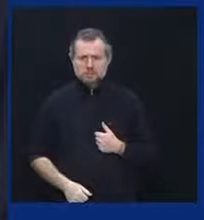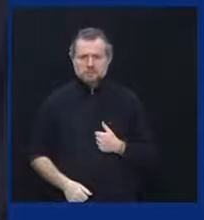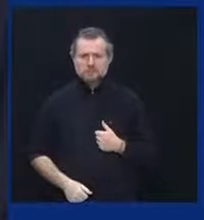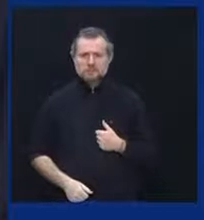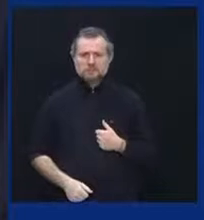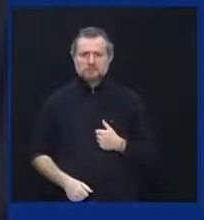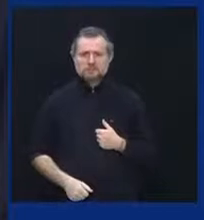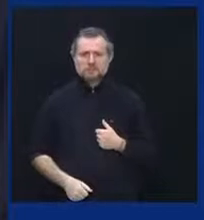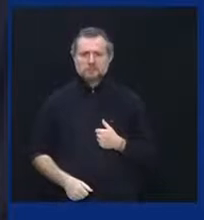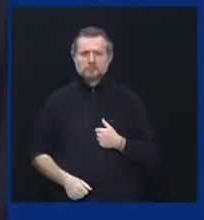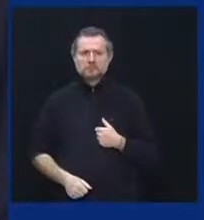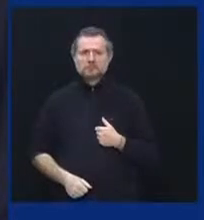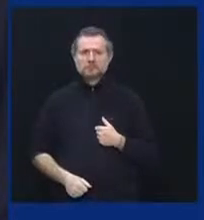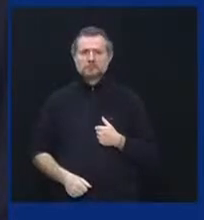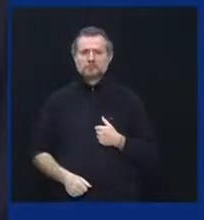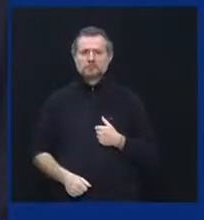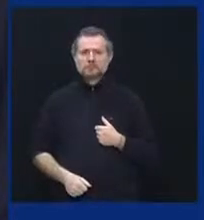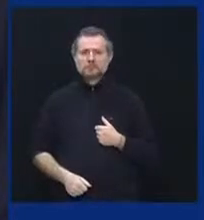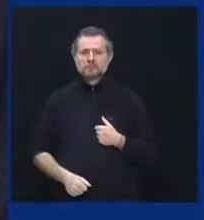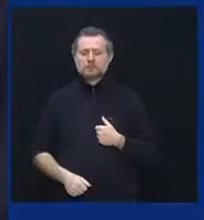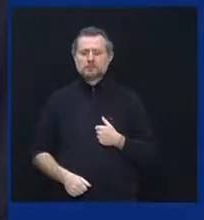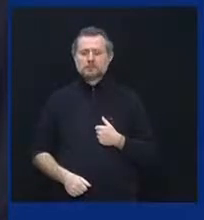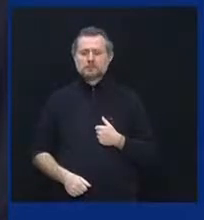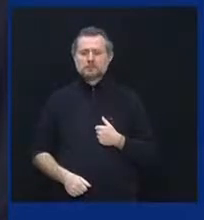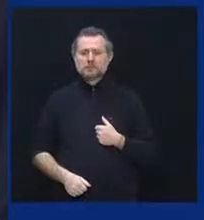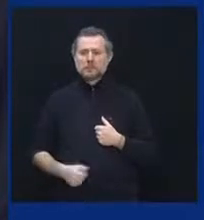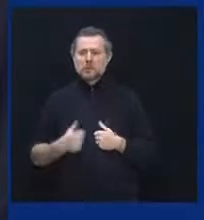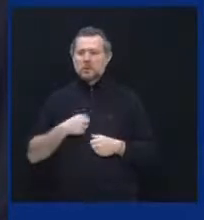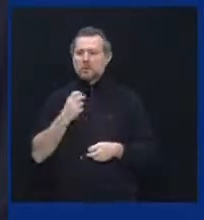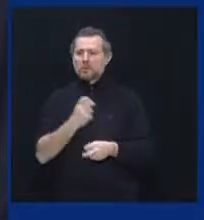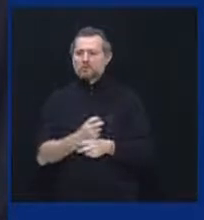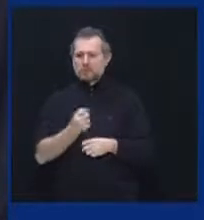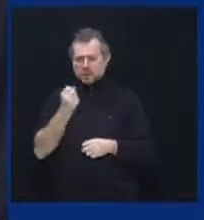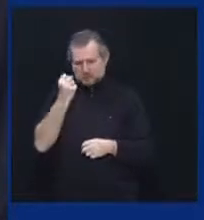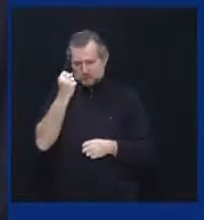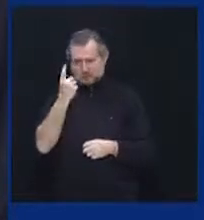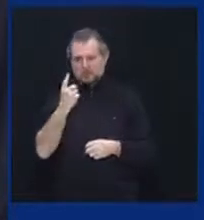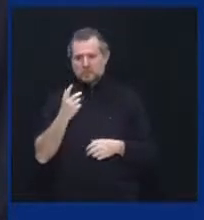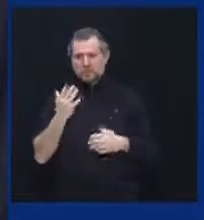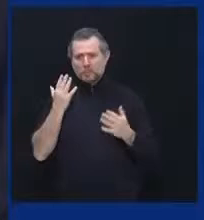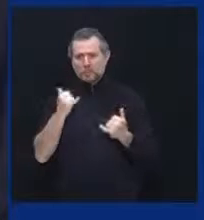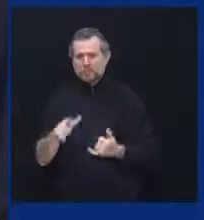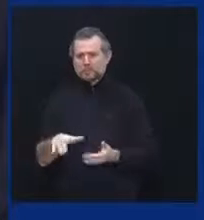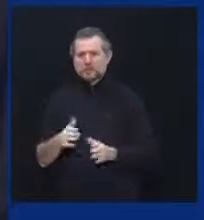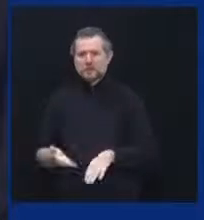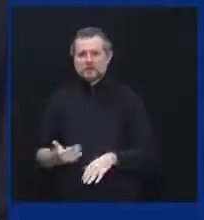and inexplicable, and why.